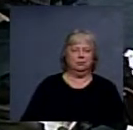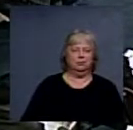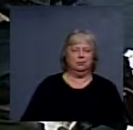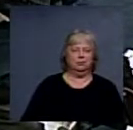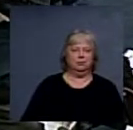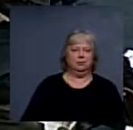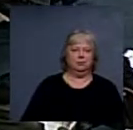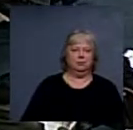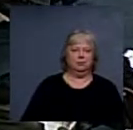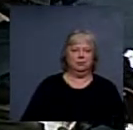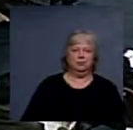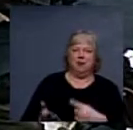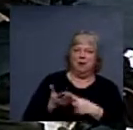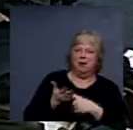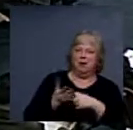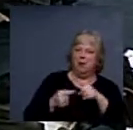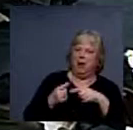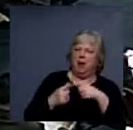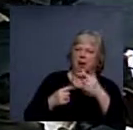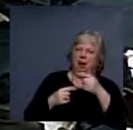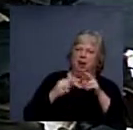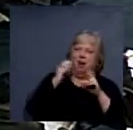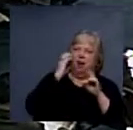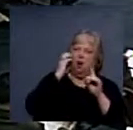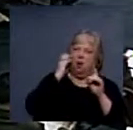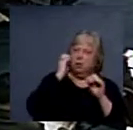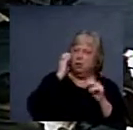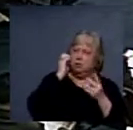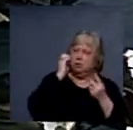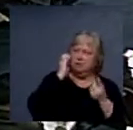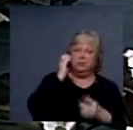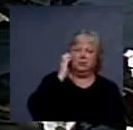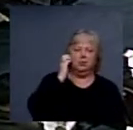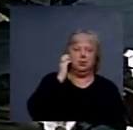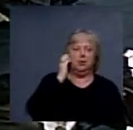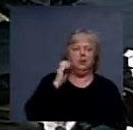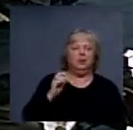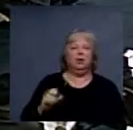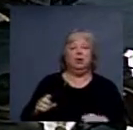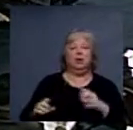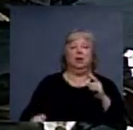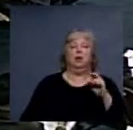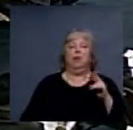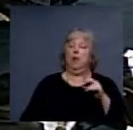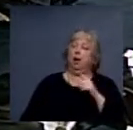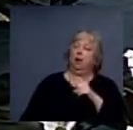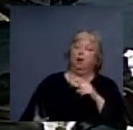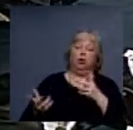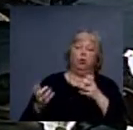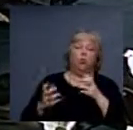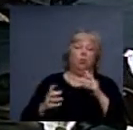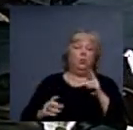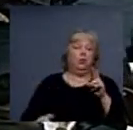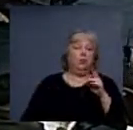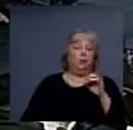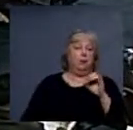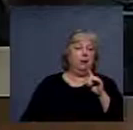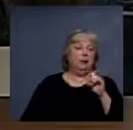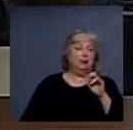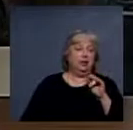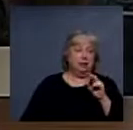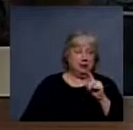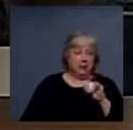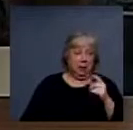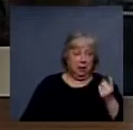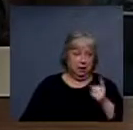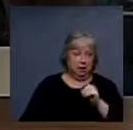It talks about a garden, and then it's on East 17th Street. Mr. Moore, do you Looking. want to have Mr. Brzezinski? Sure, let me ask Mr. Brzezinski